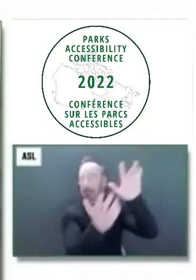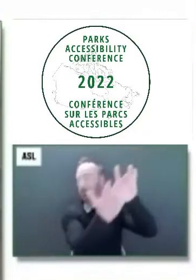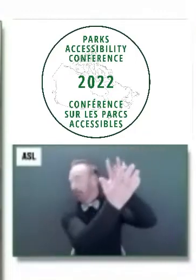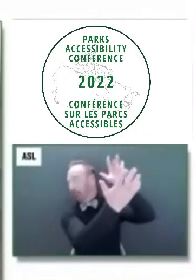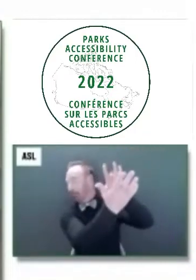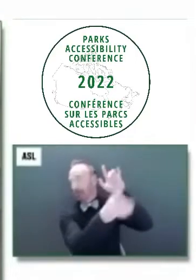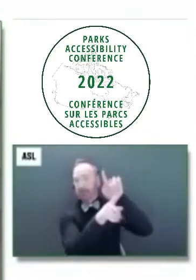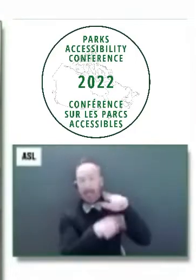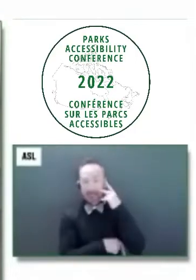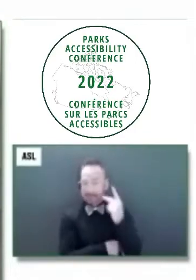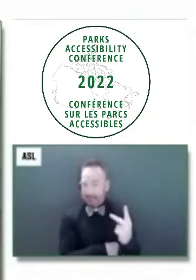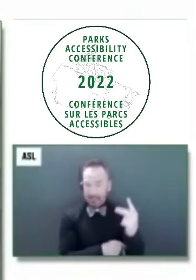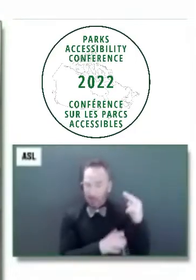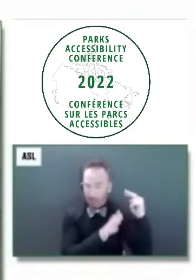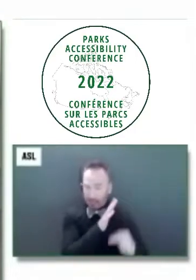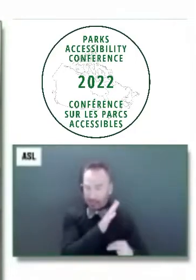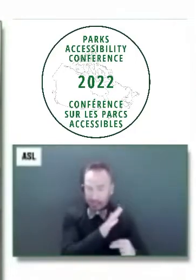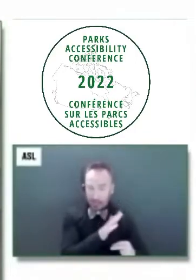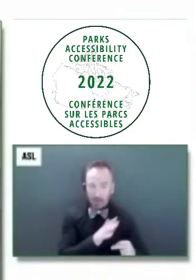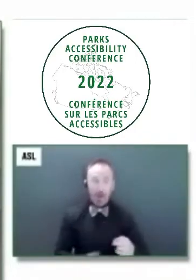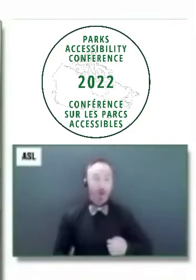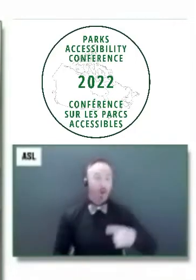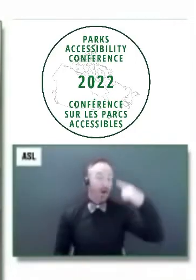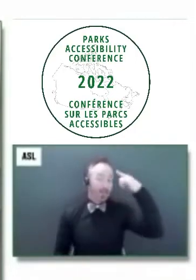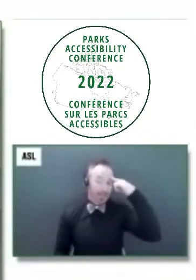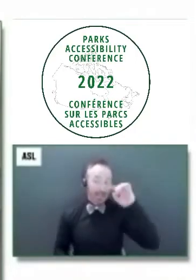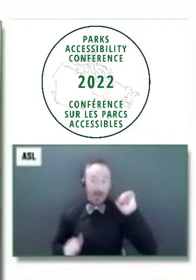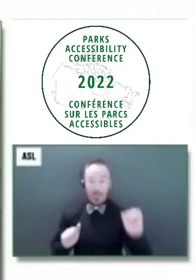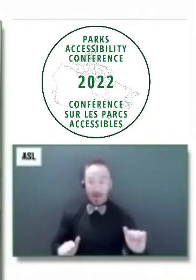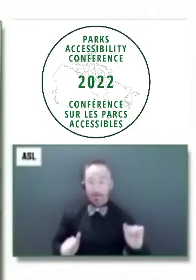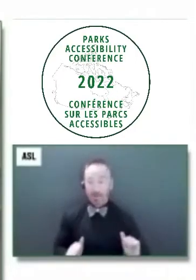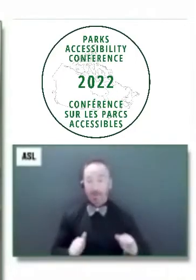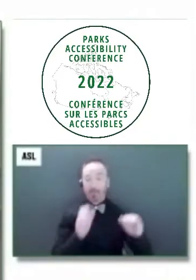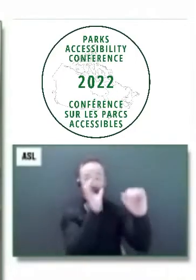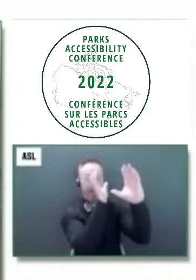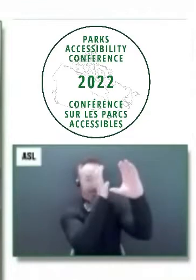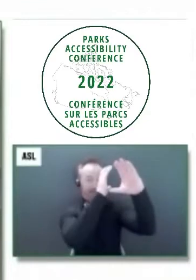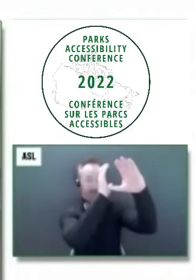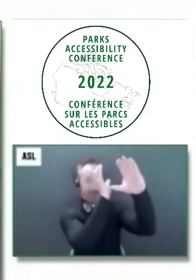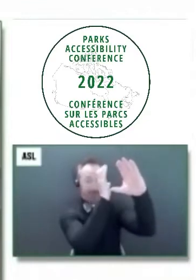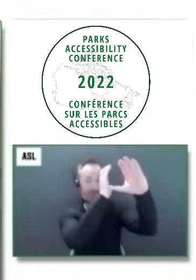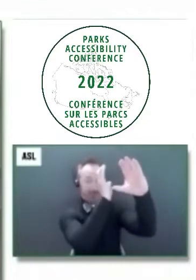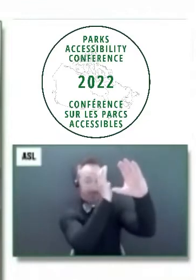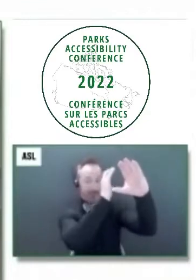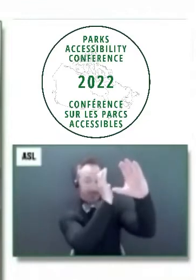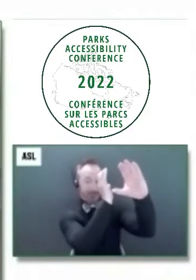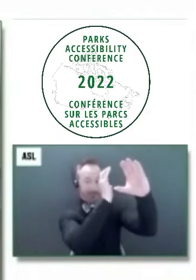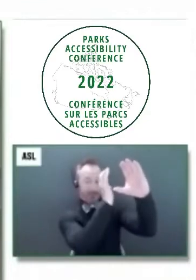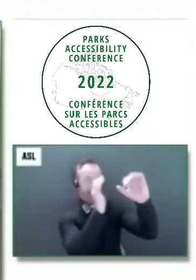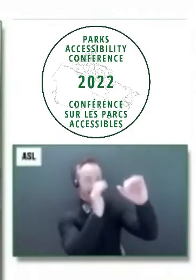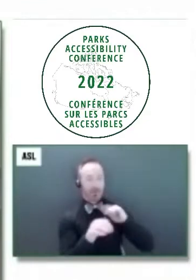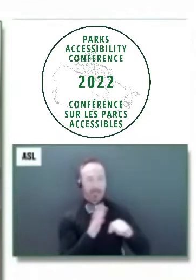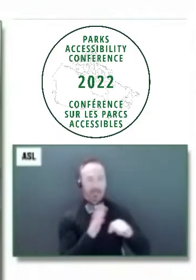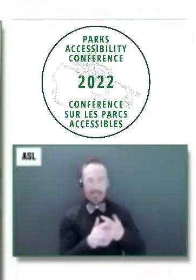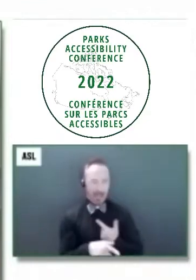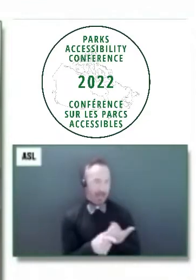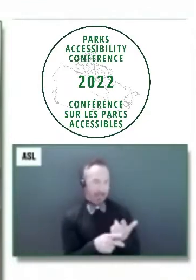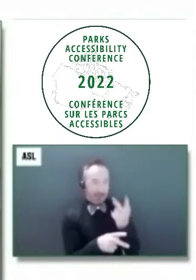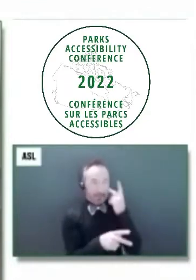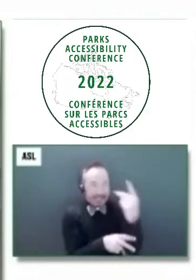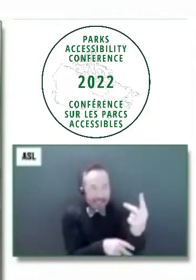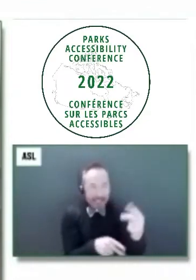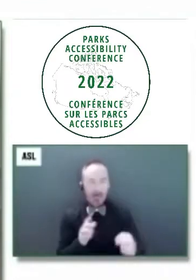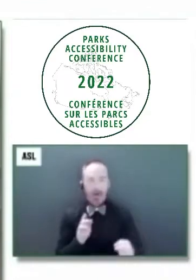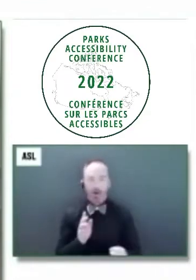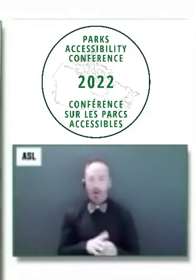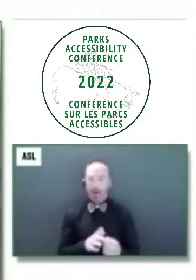I never think to take my trusty monocular telescope with me to a purely social setting, and the distance and angle are too